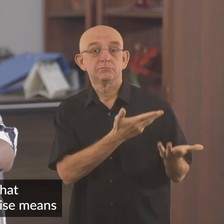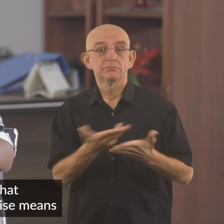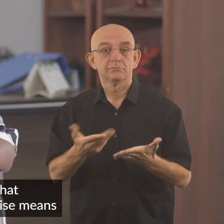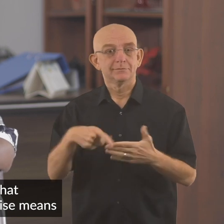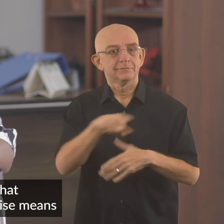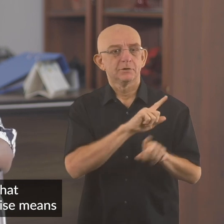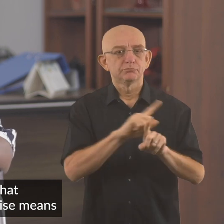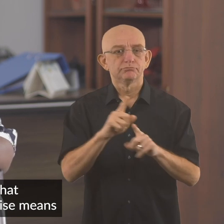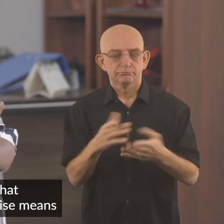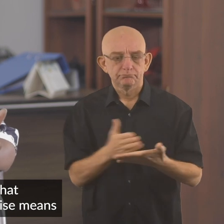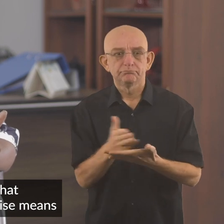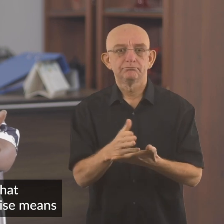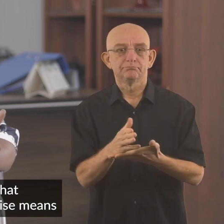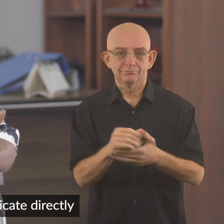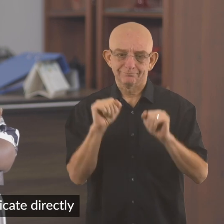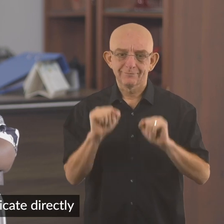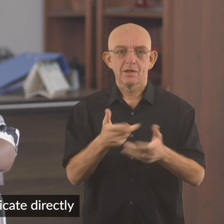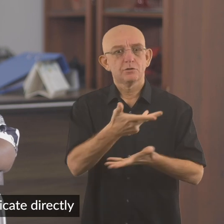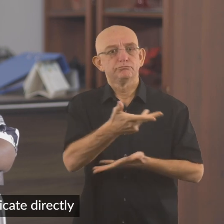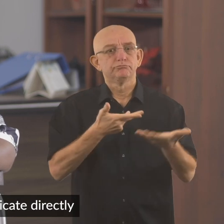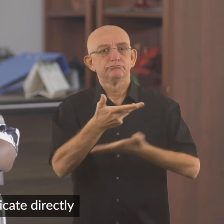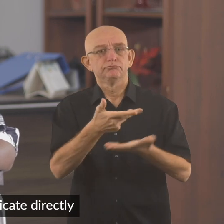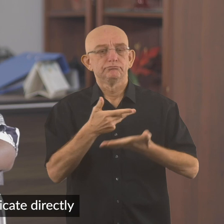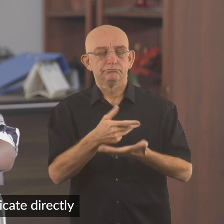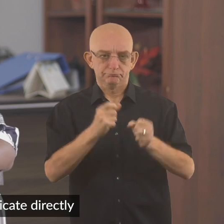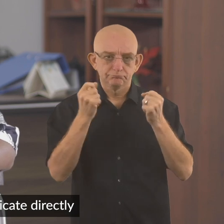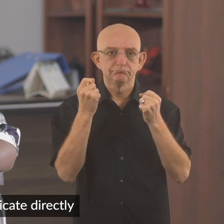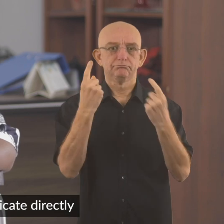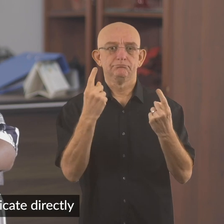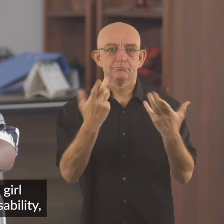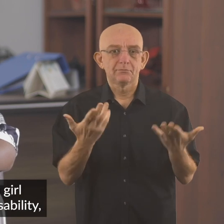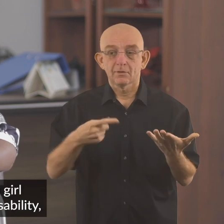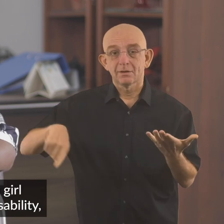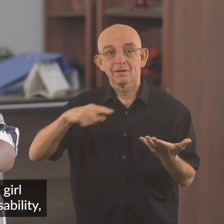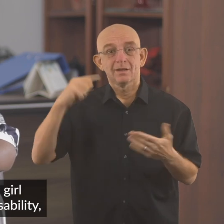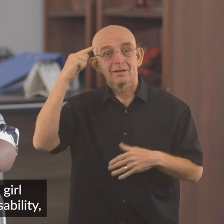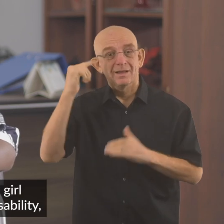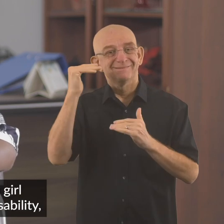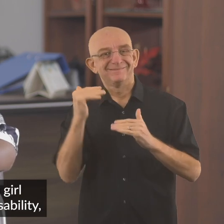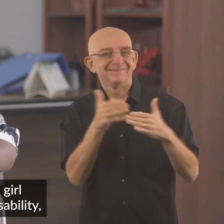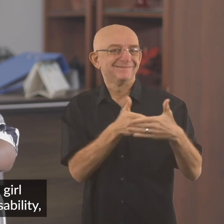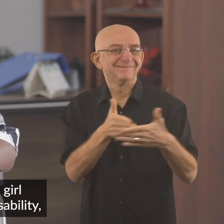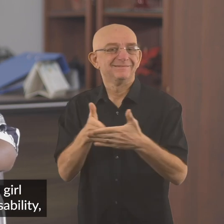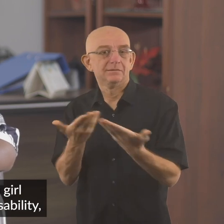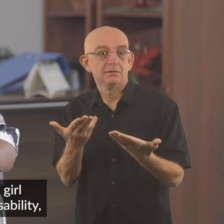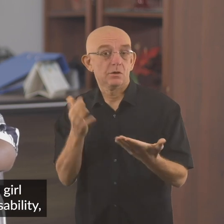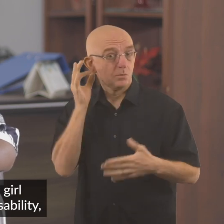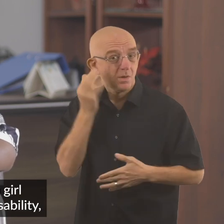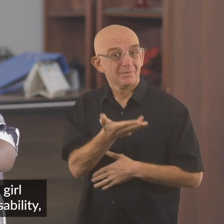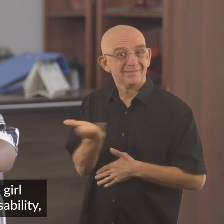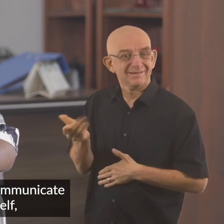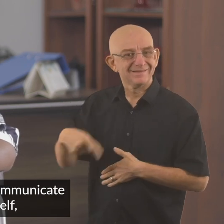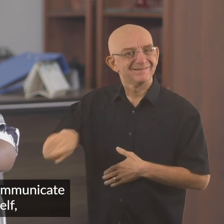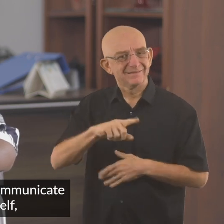know, providers devise means by which they can communicate directly with a woman or a girl with an intellectual